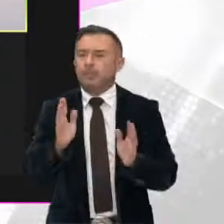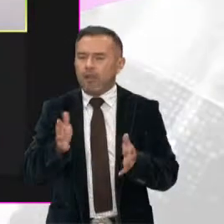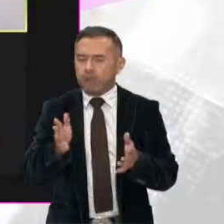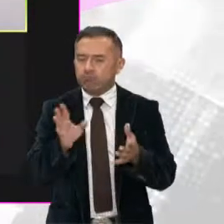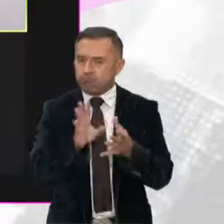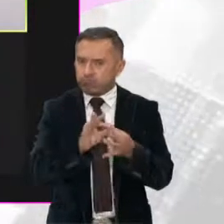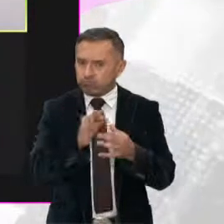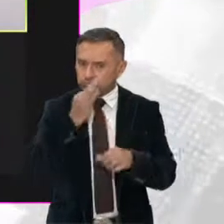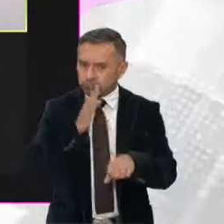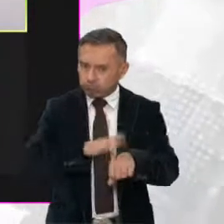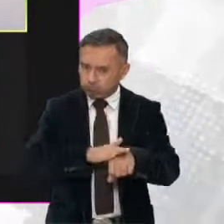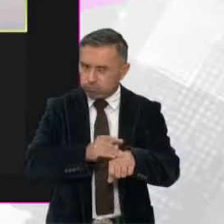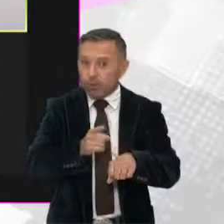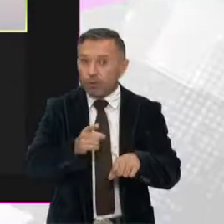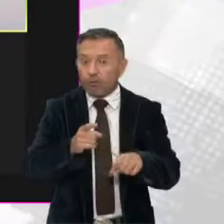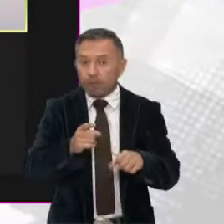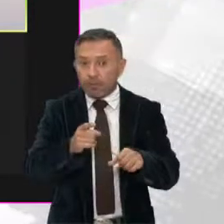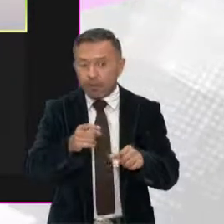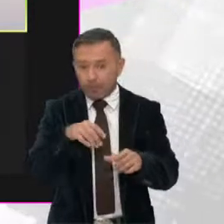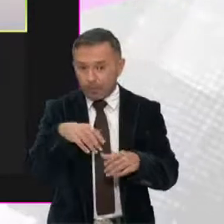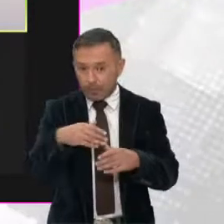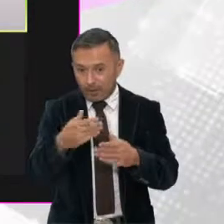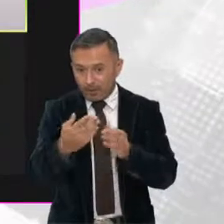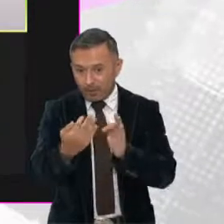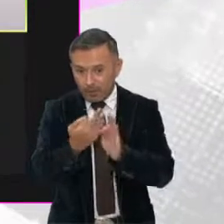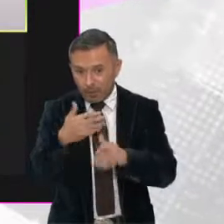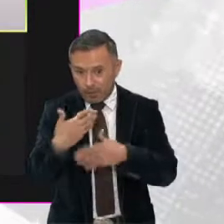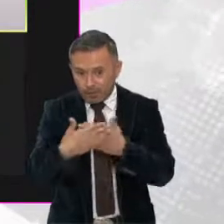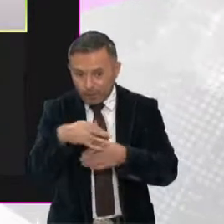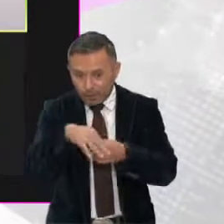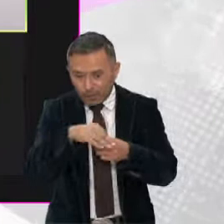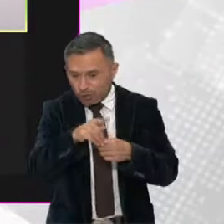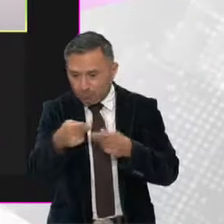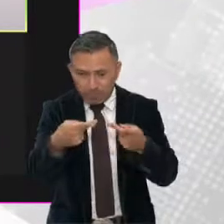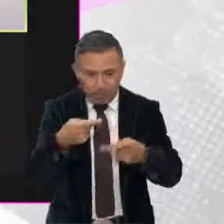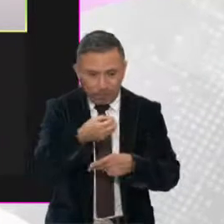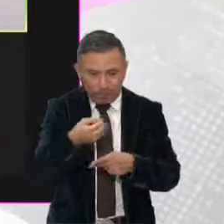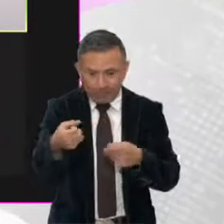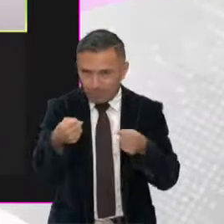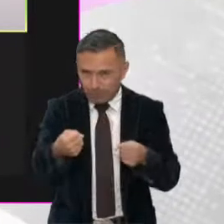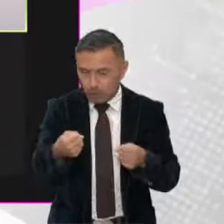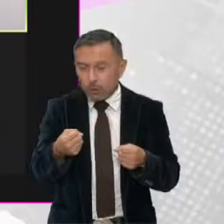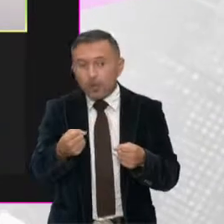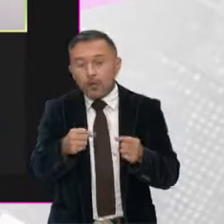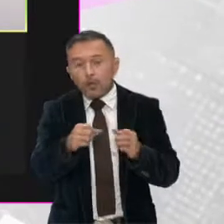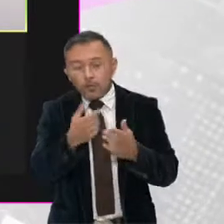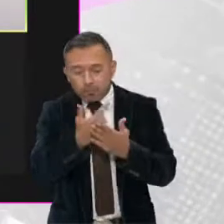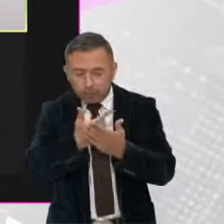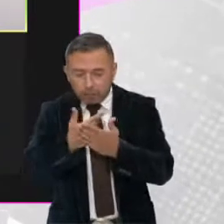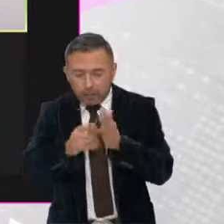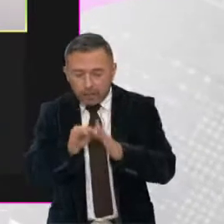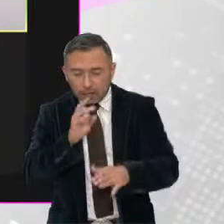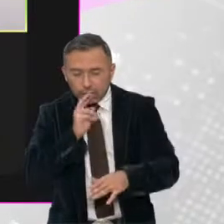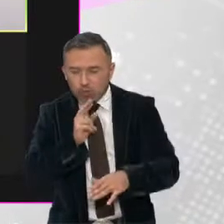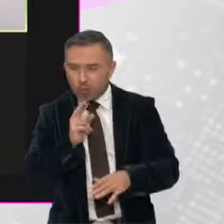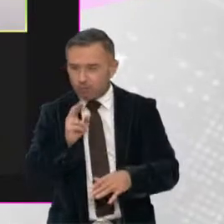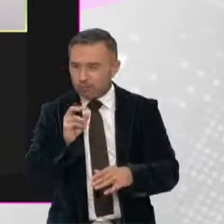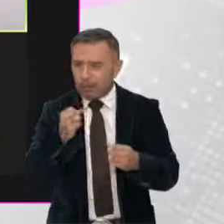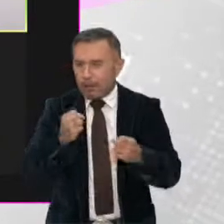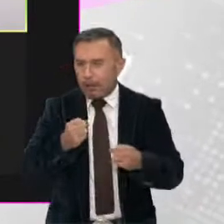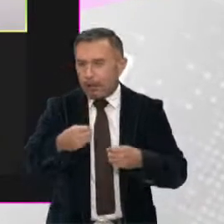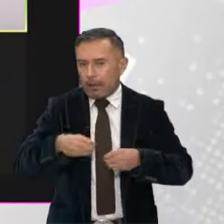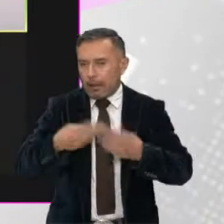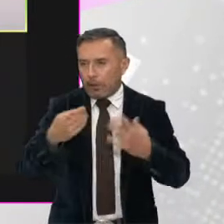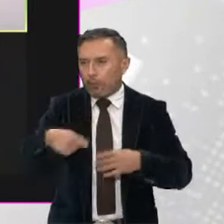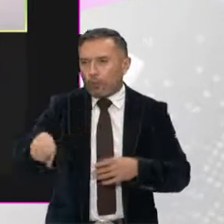body that has expressed and guaranteed certainty in this election. And of course, there was a certain uncertainty of the results.